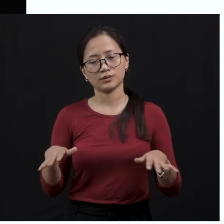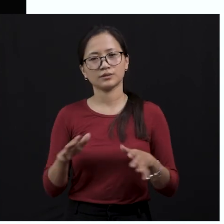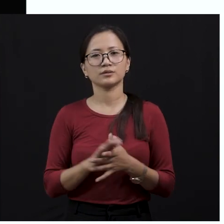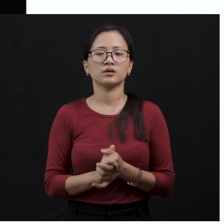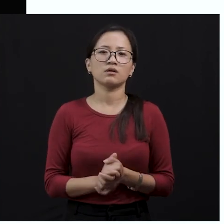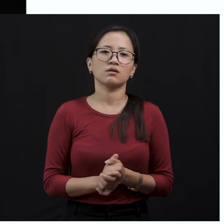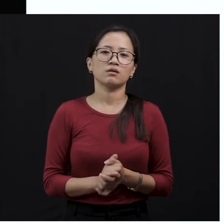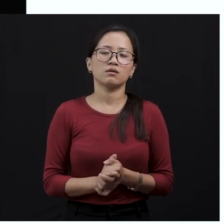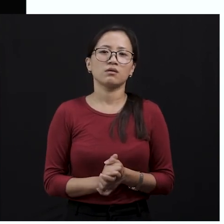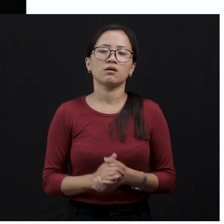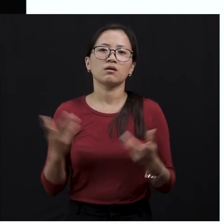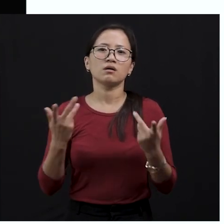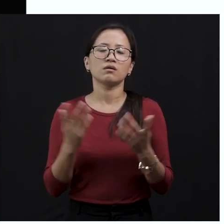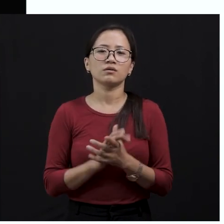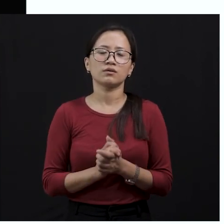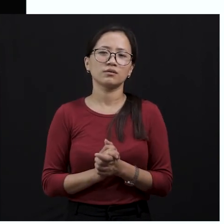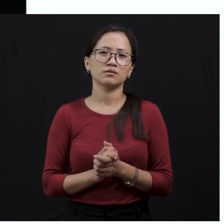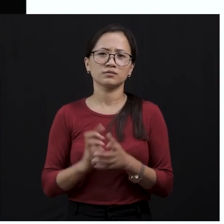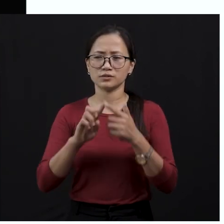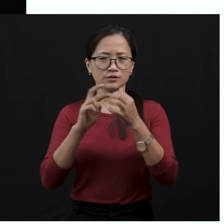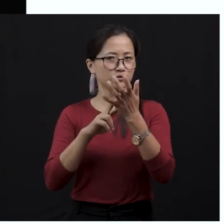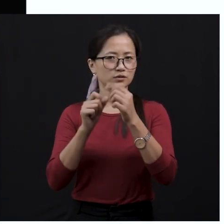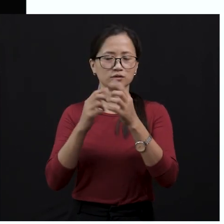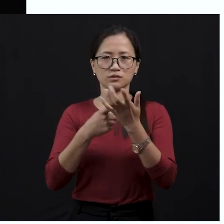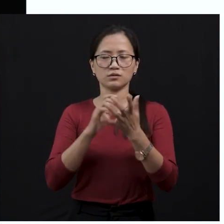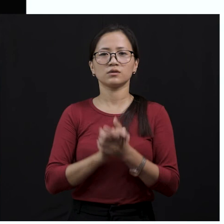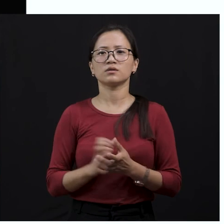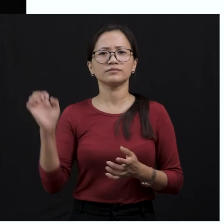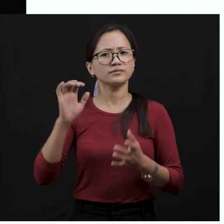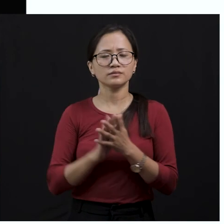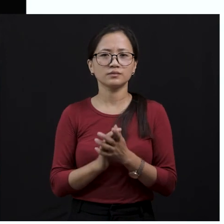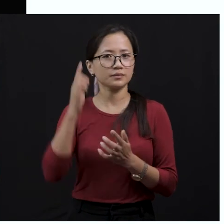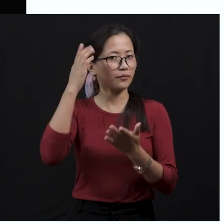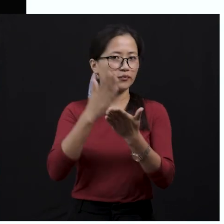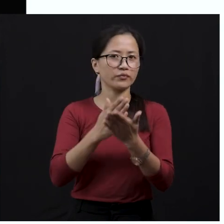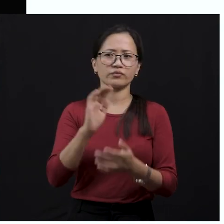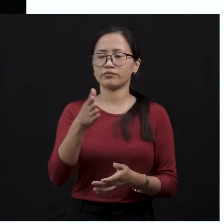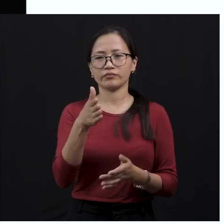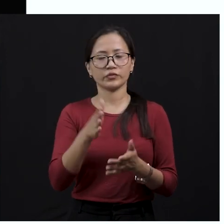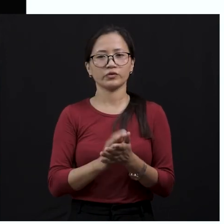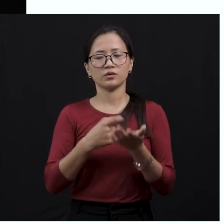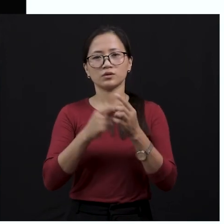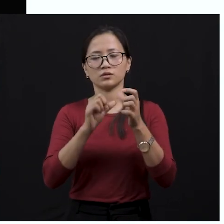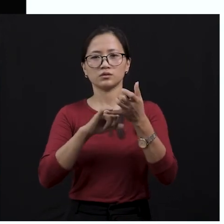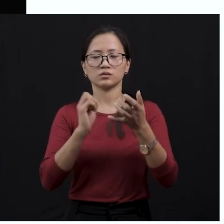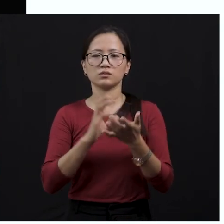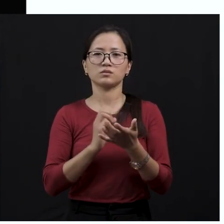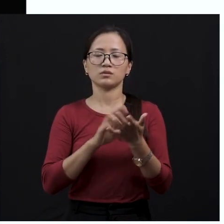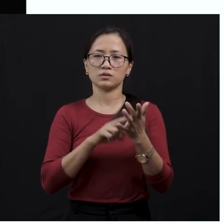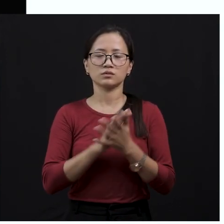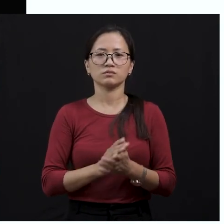many reasons, okay? However, when we refer to the first one, we believe that none of these reasons are